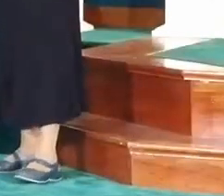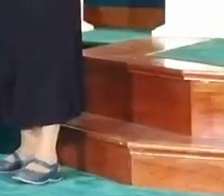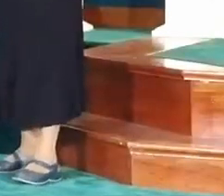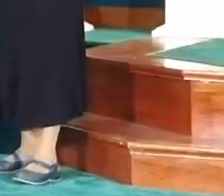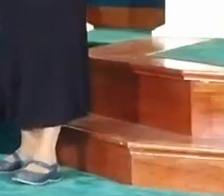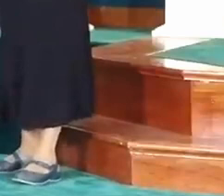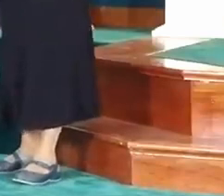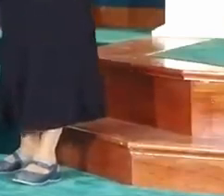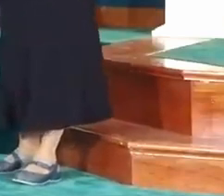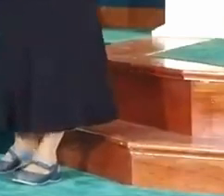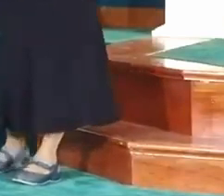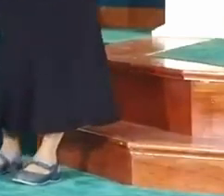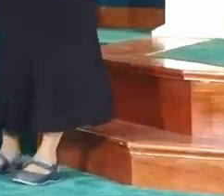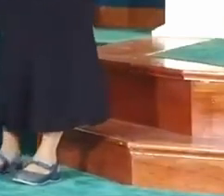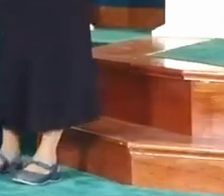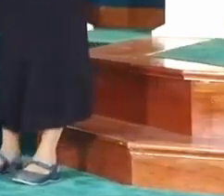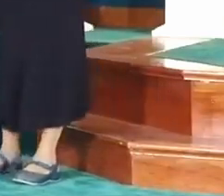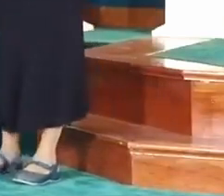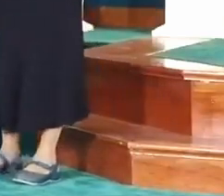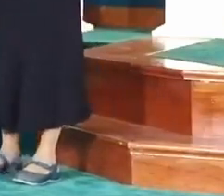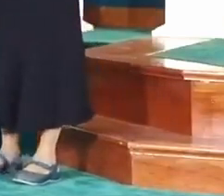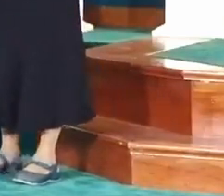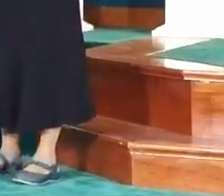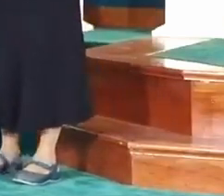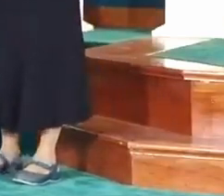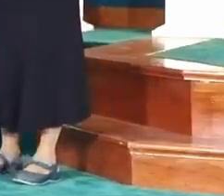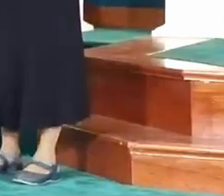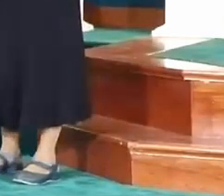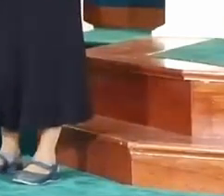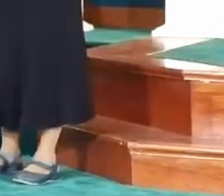Was he thrown in a dungeon?